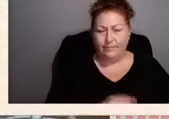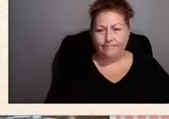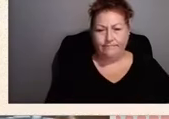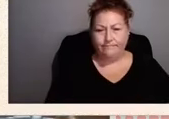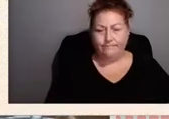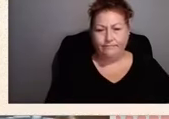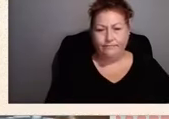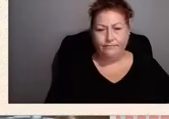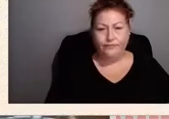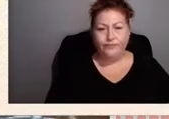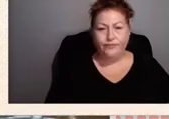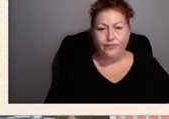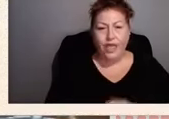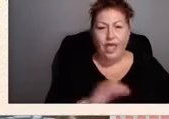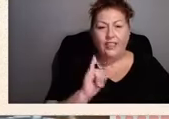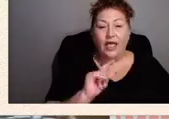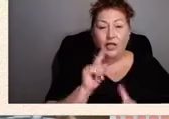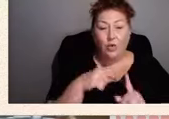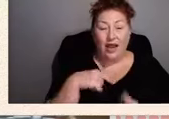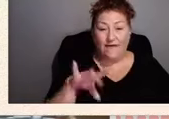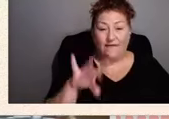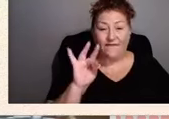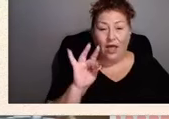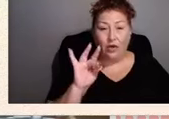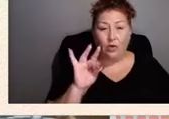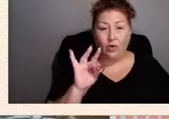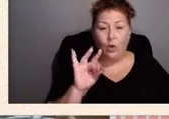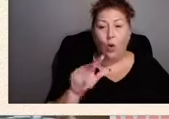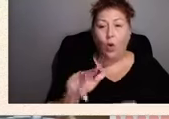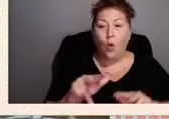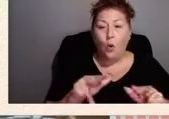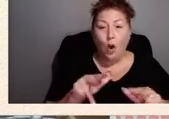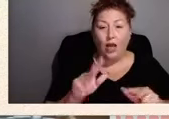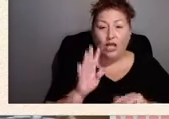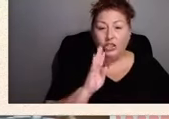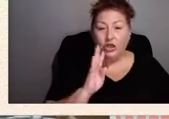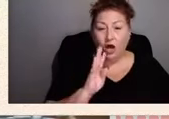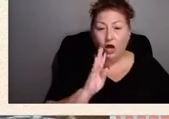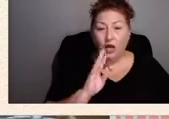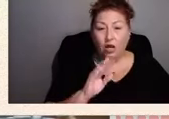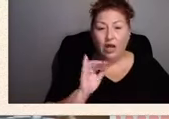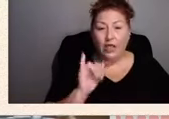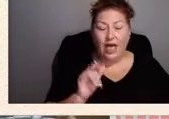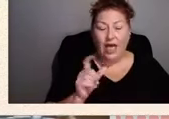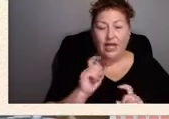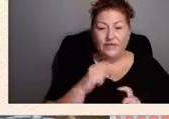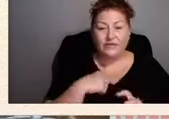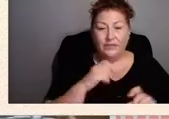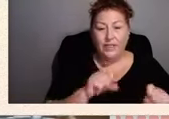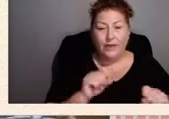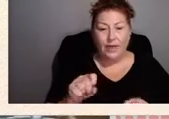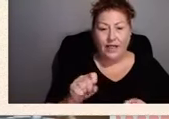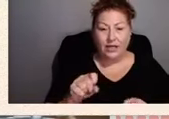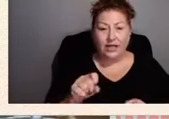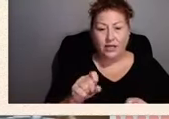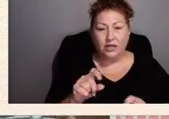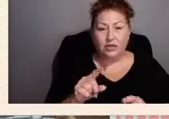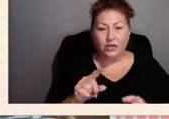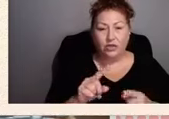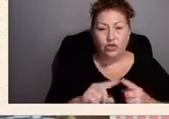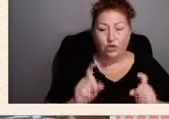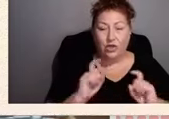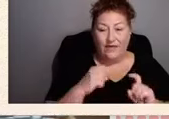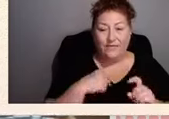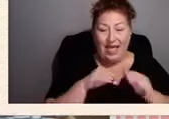That's when I found Walkie Chalk. Walkie Chalk gave me the ability to give me access from